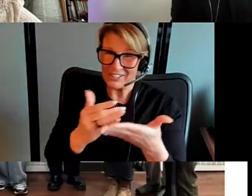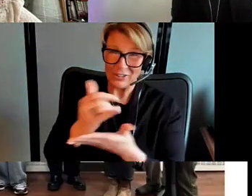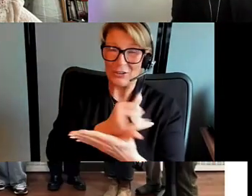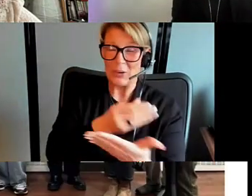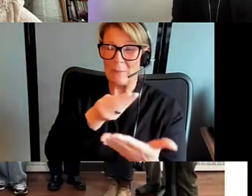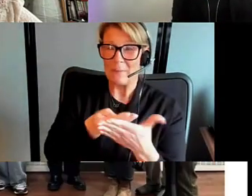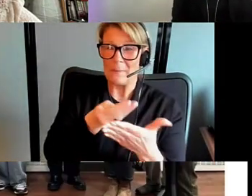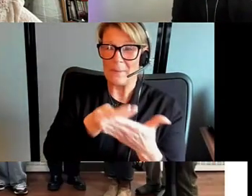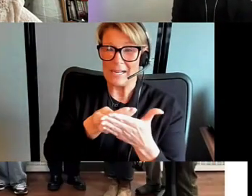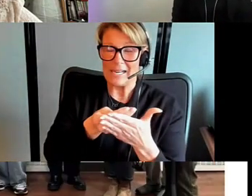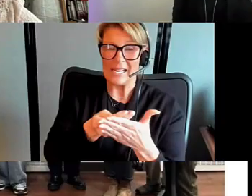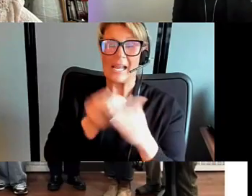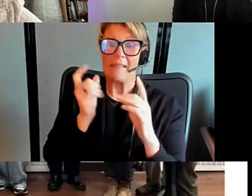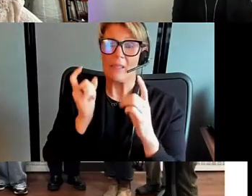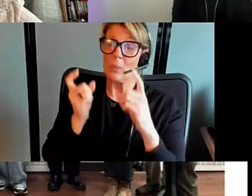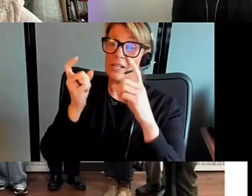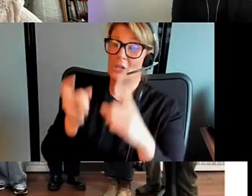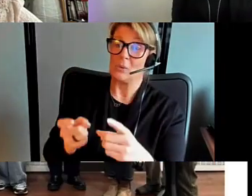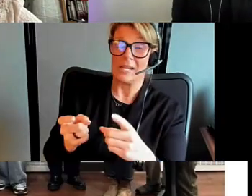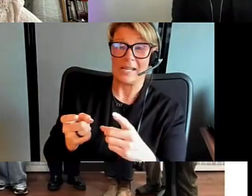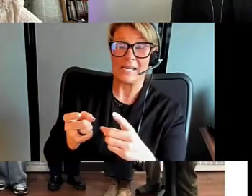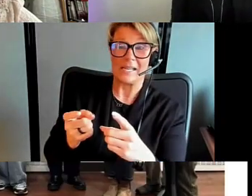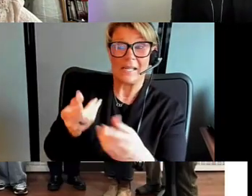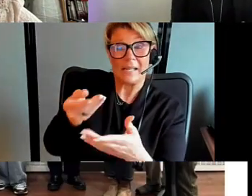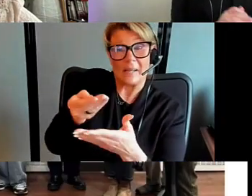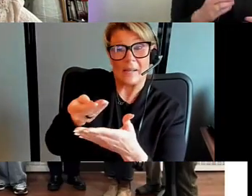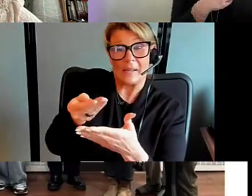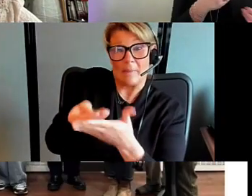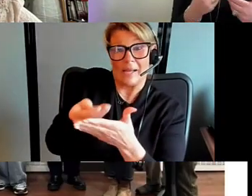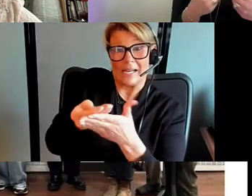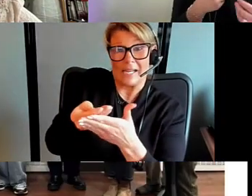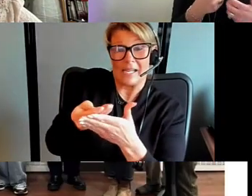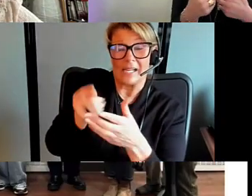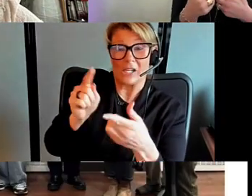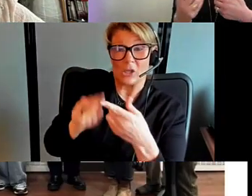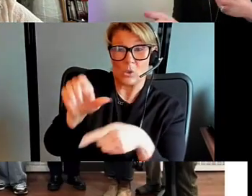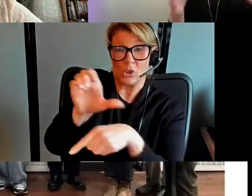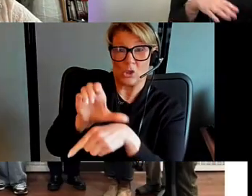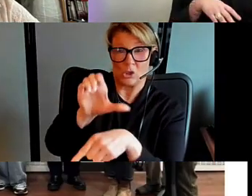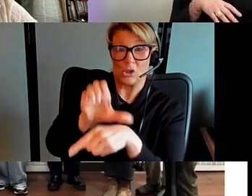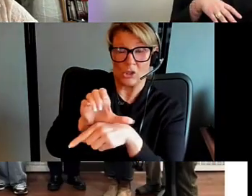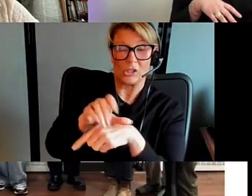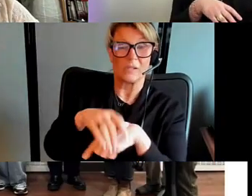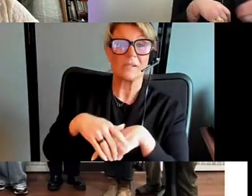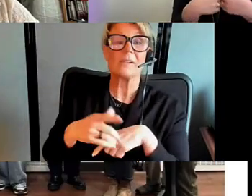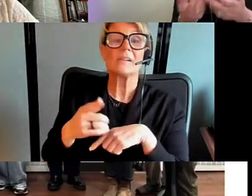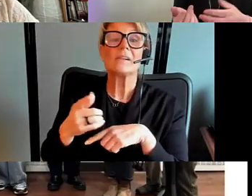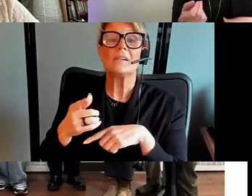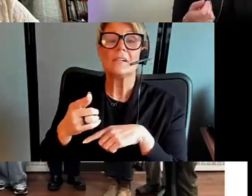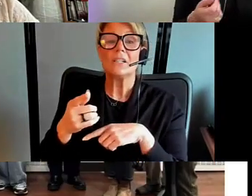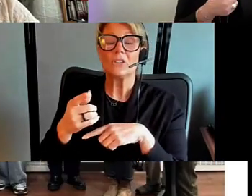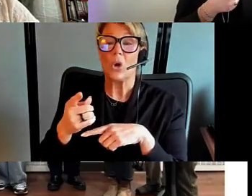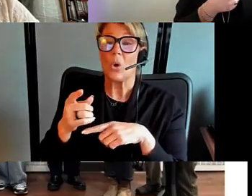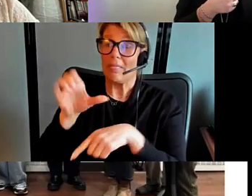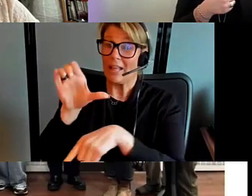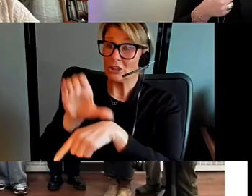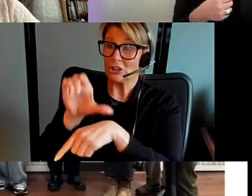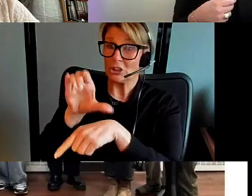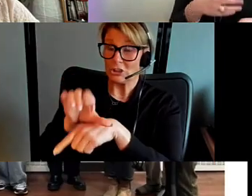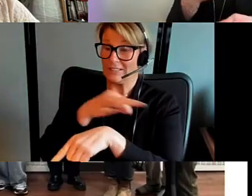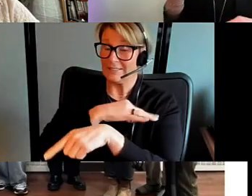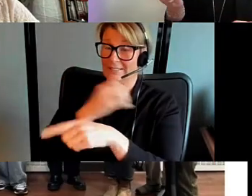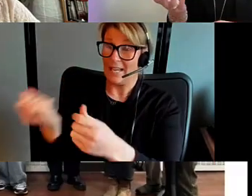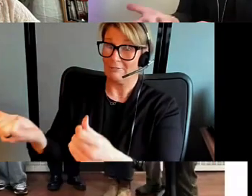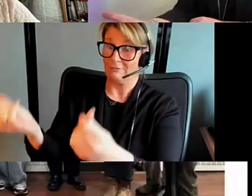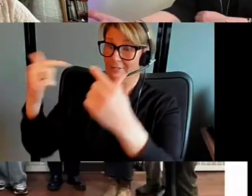and then we donated the baking to the church's bake sale. So again, you're showing the partnership. They're coming here every 2 weeks, but we're giving back to them as